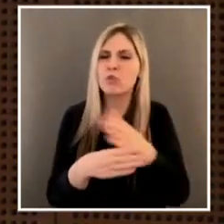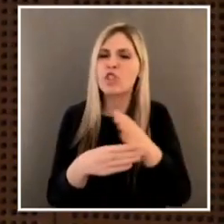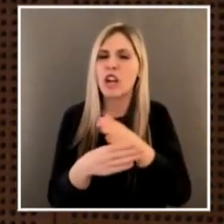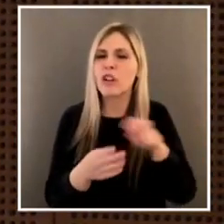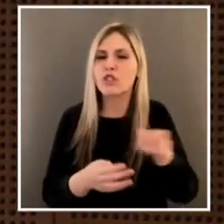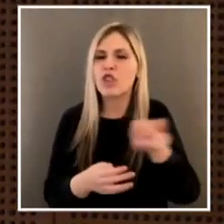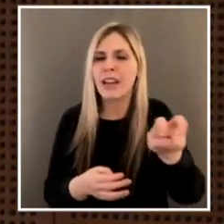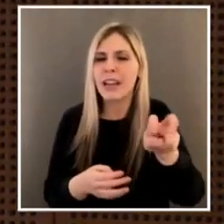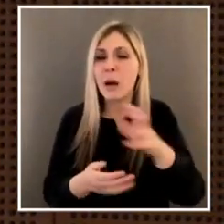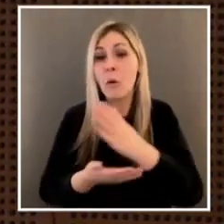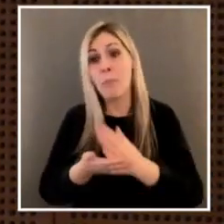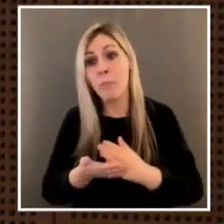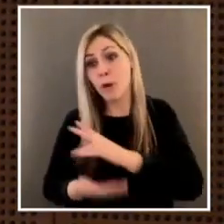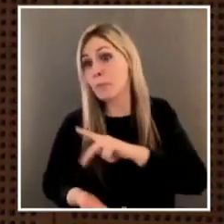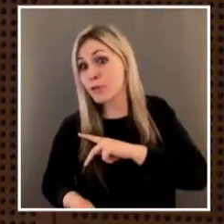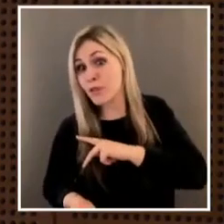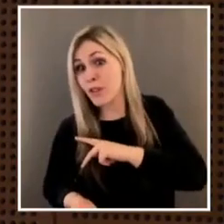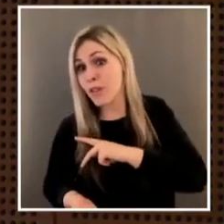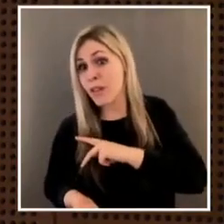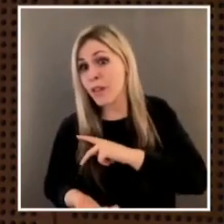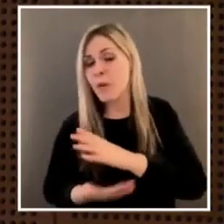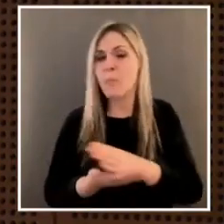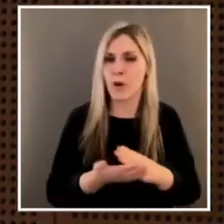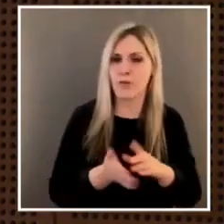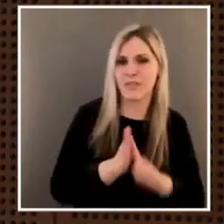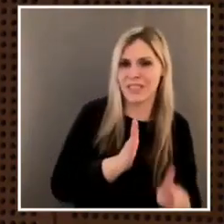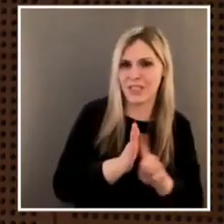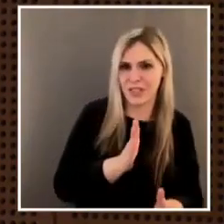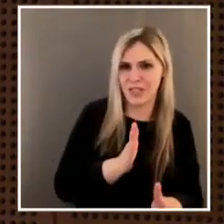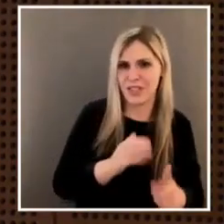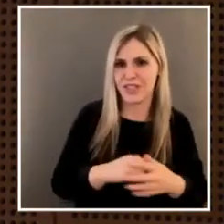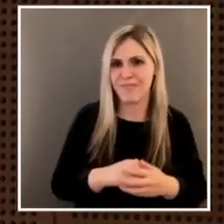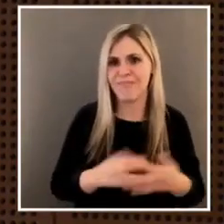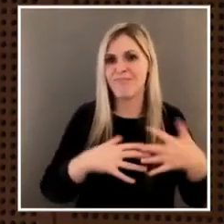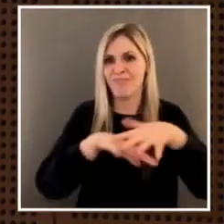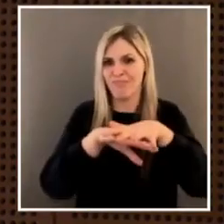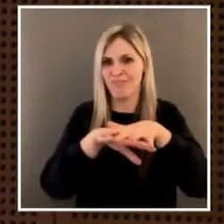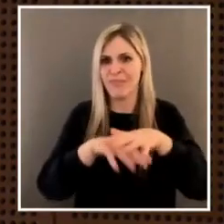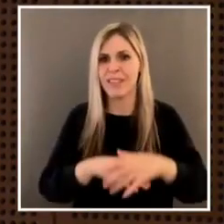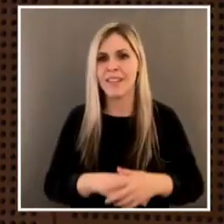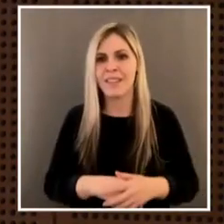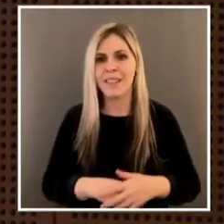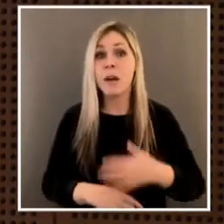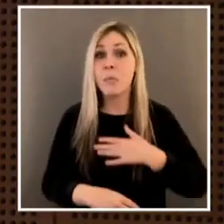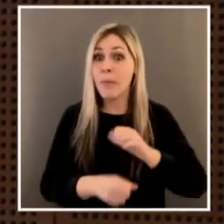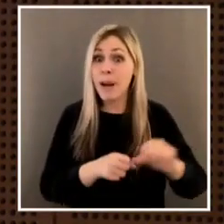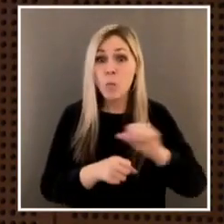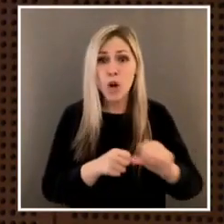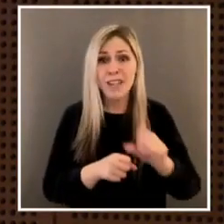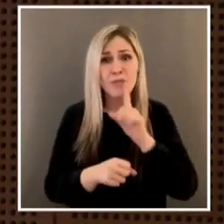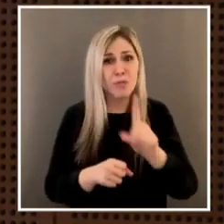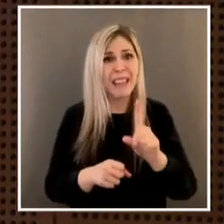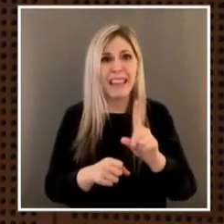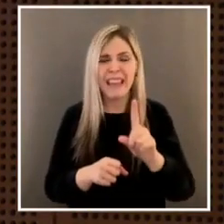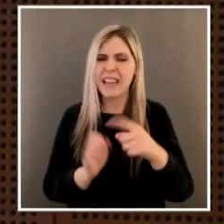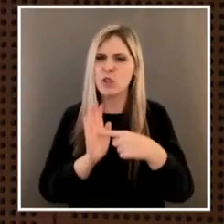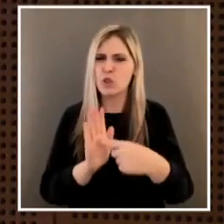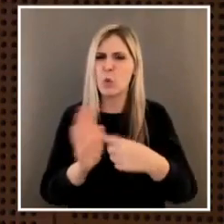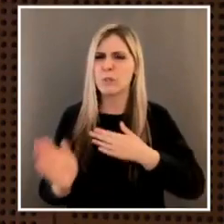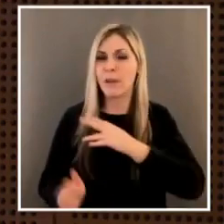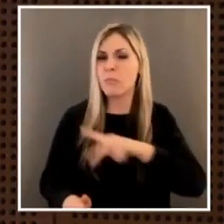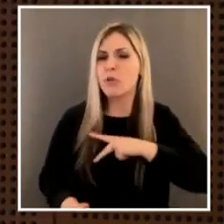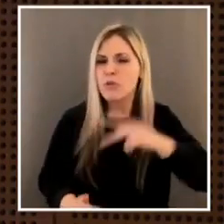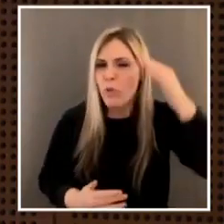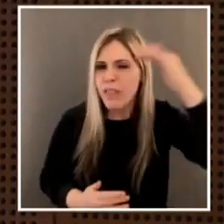part research talk. Because my work is a reflection of my own personal philosophy that,